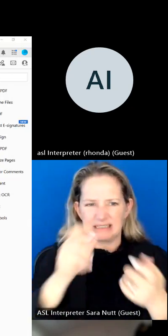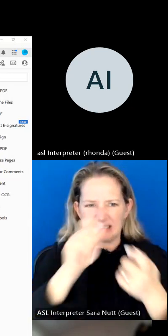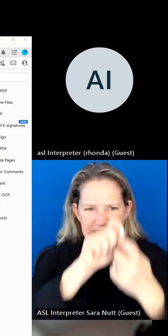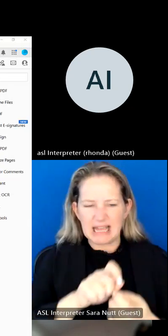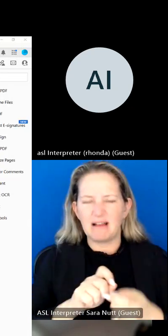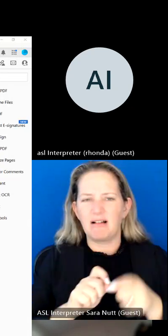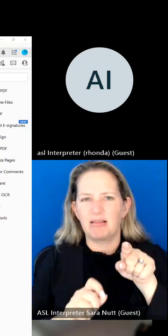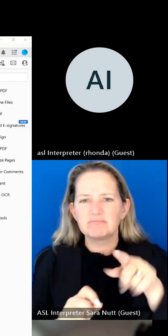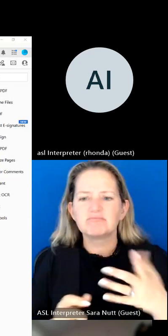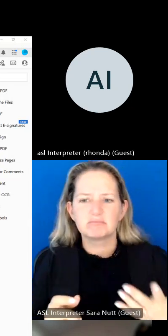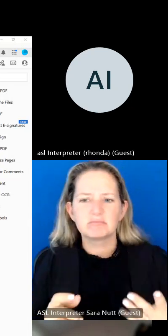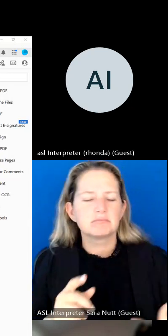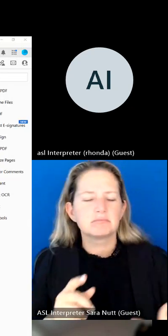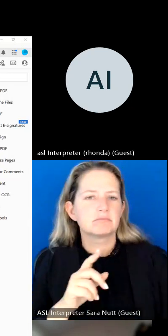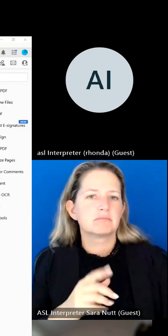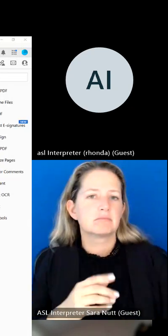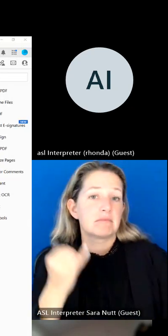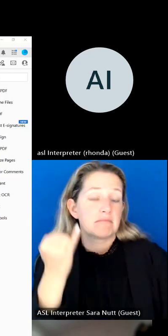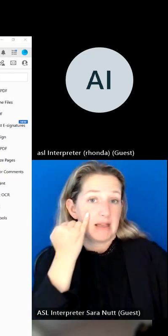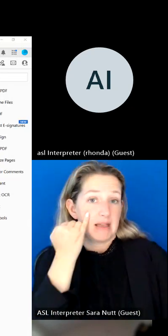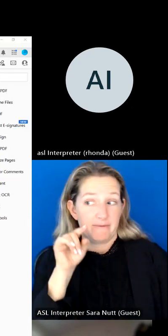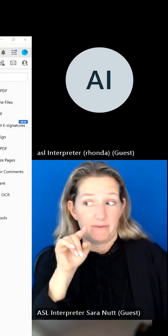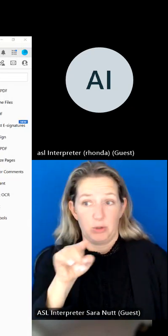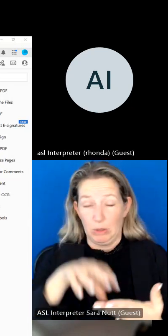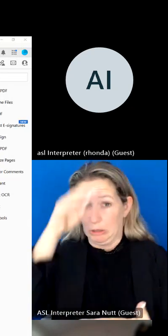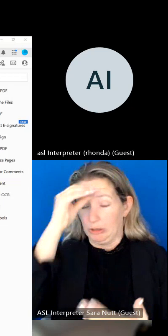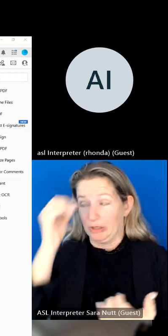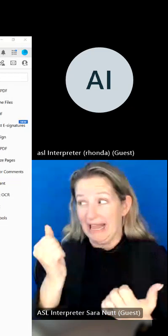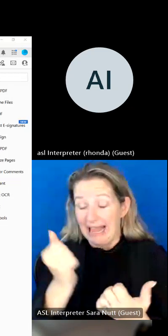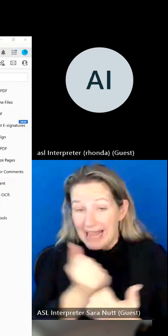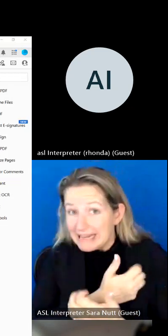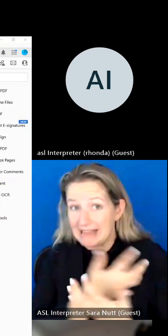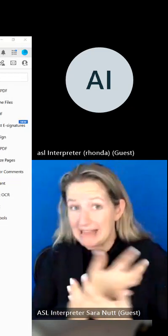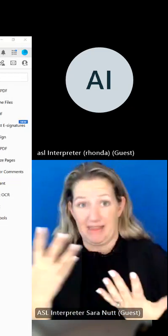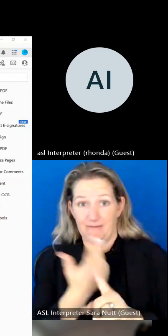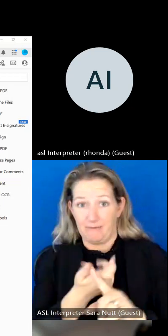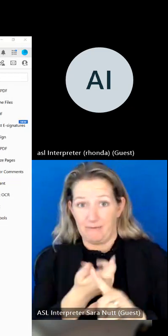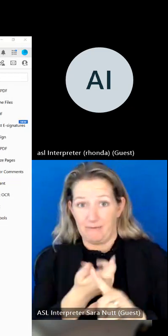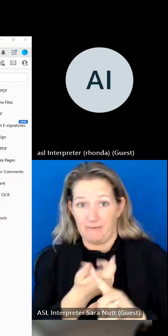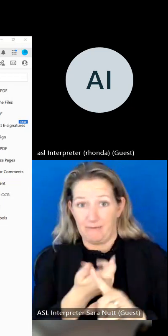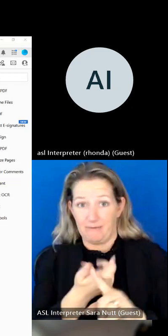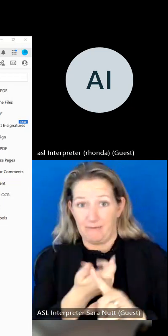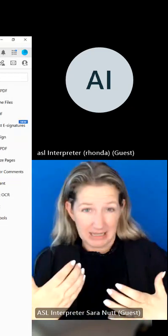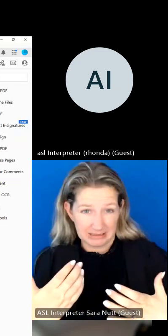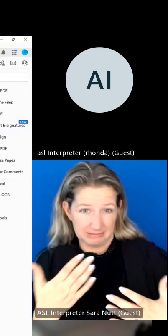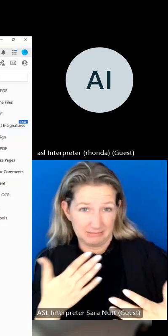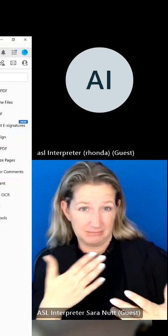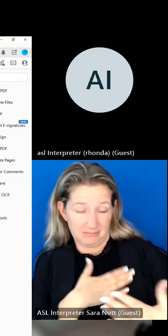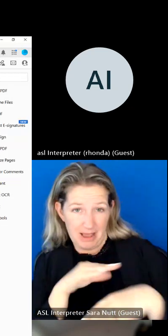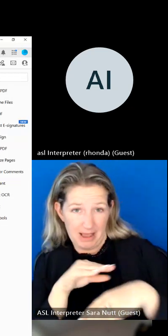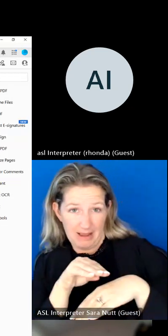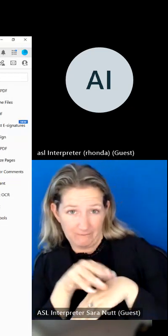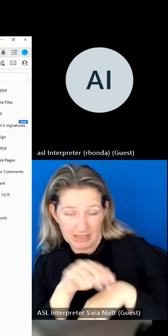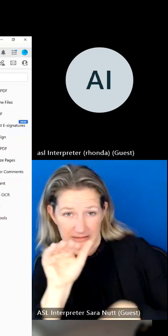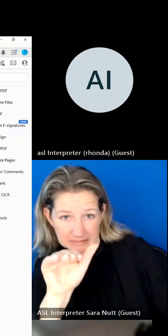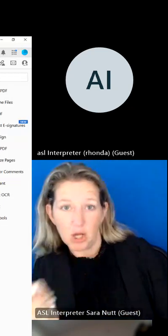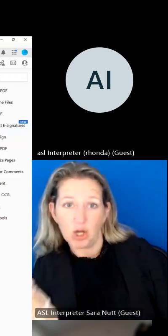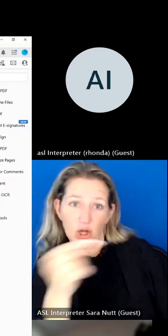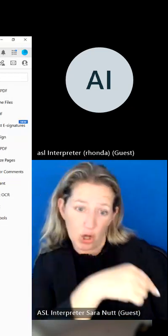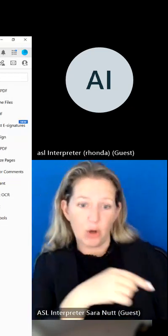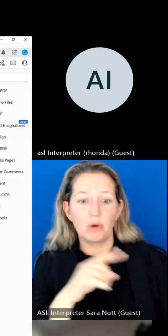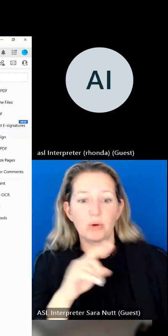really, you know, if you take anything else from this class, is just go to the AMB Circular A11, Section 130. And then, you know, so